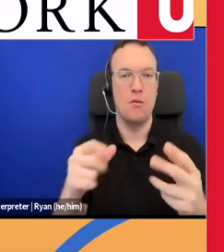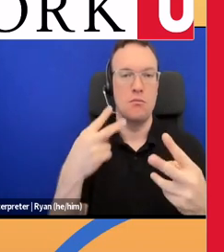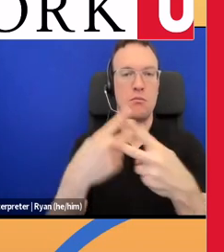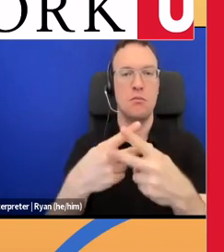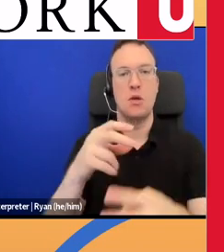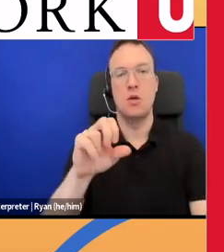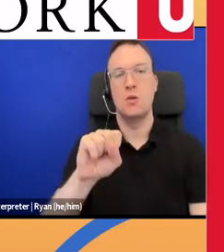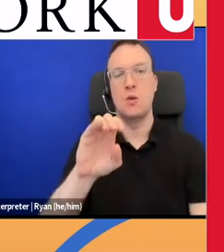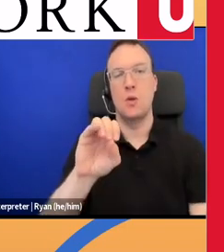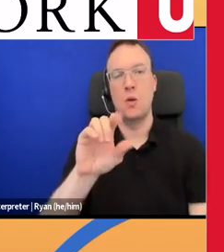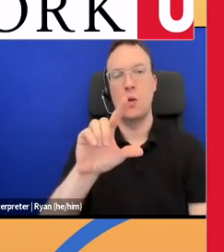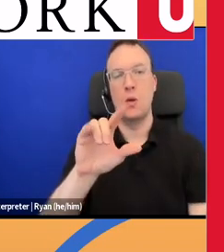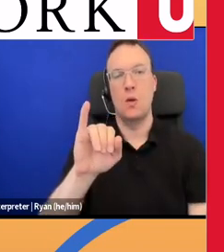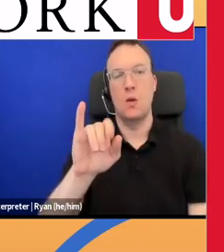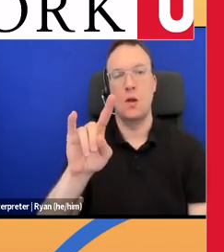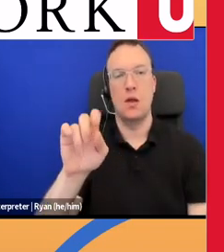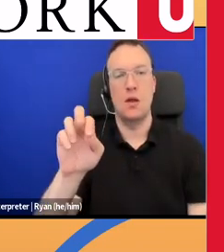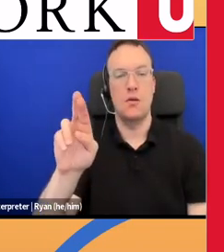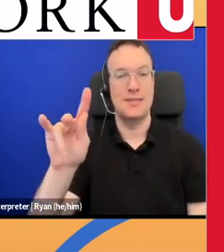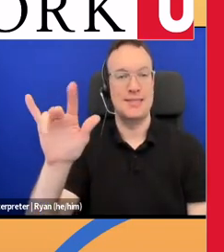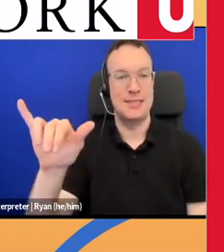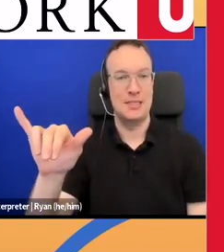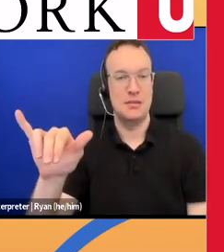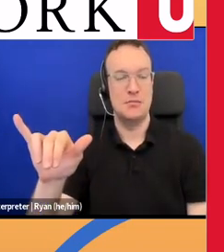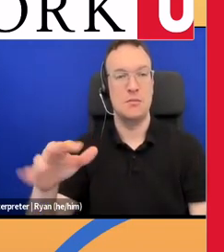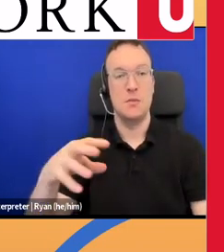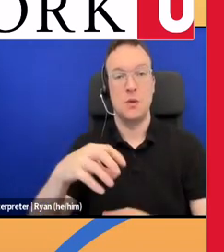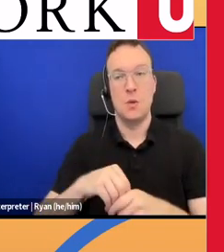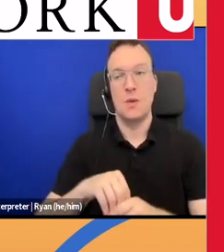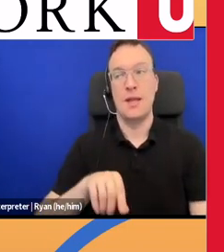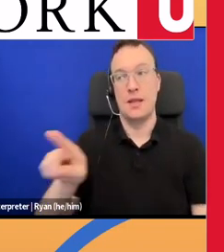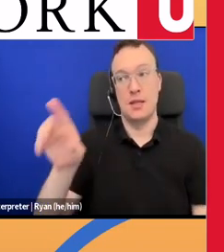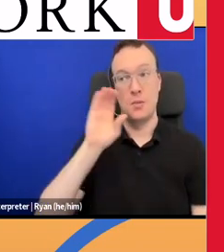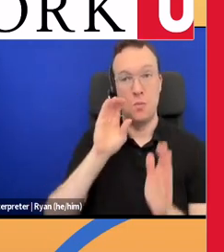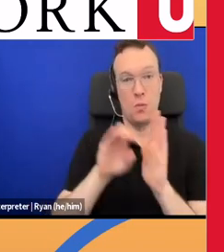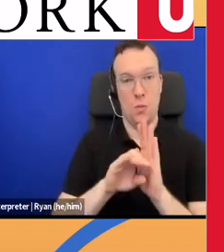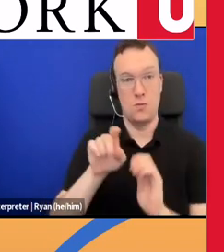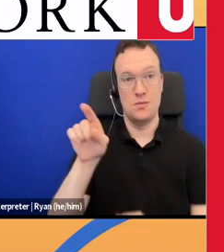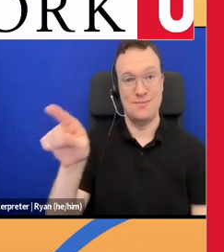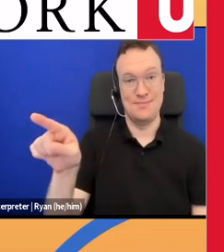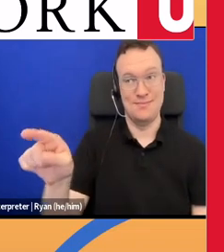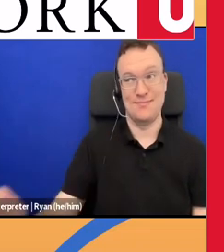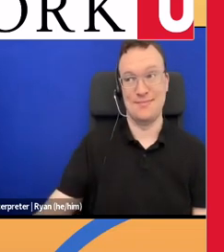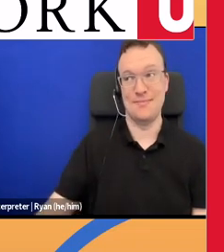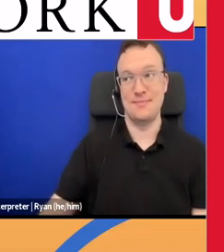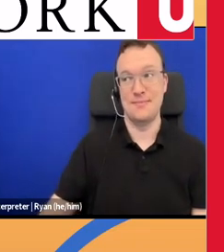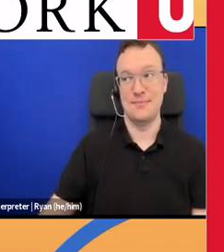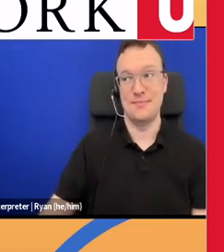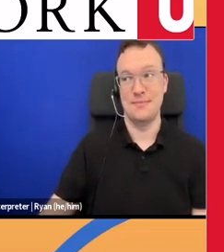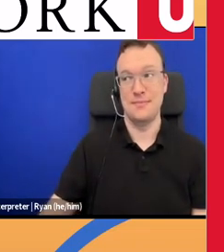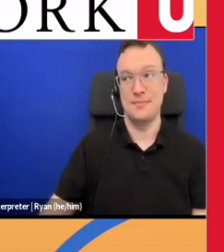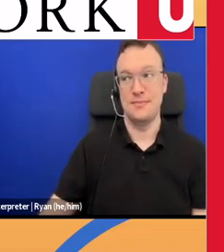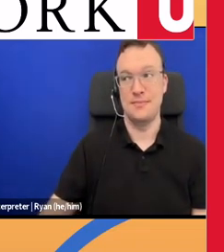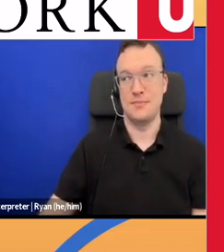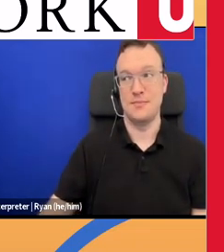solidarity, including this image post from a piece for Palestine UK,